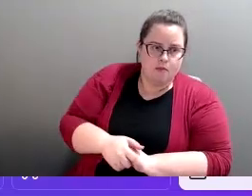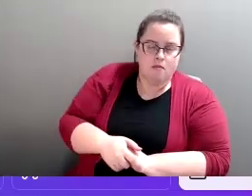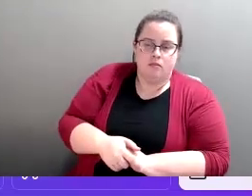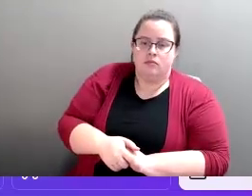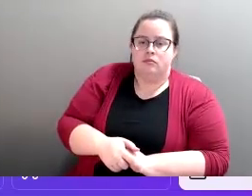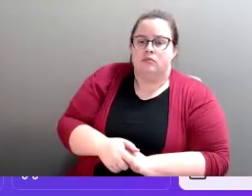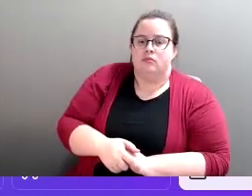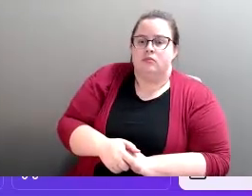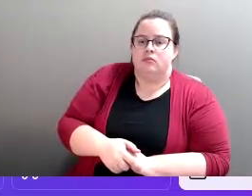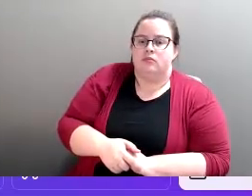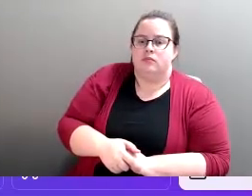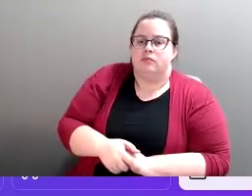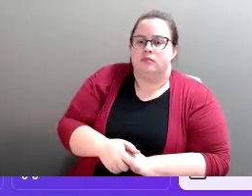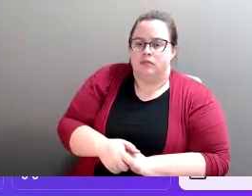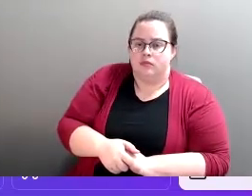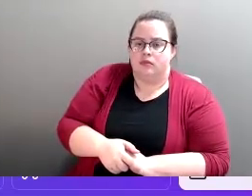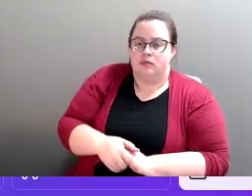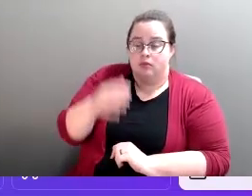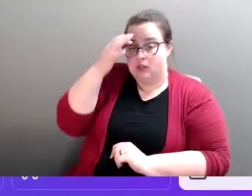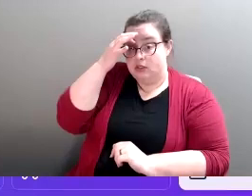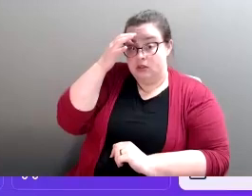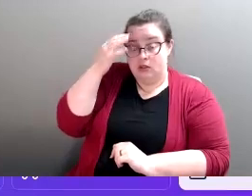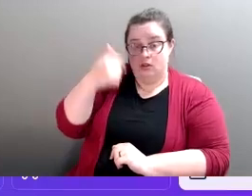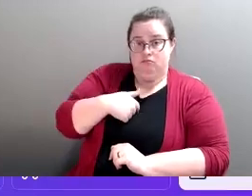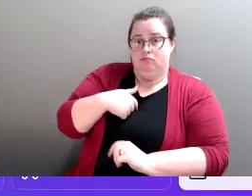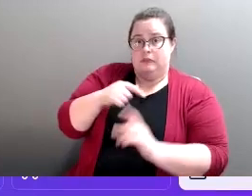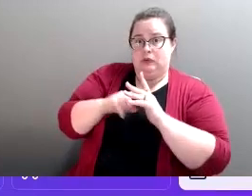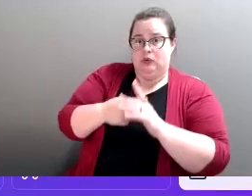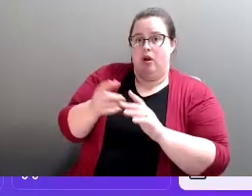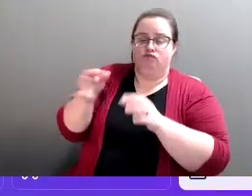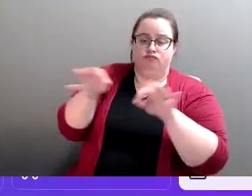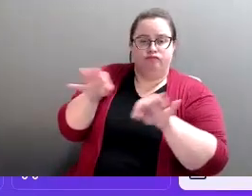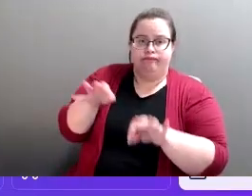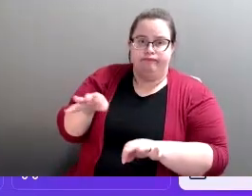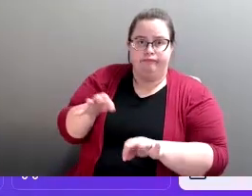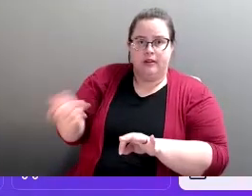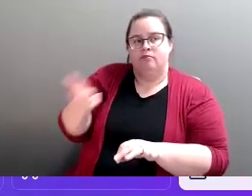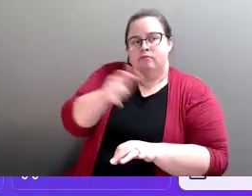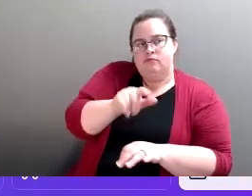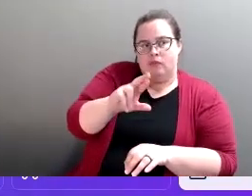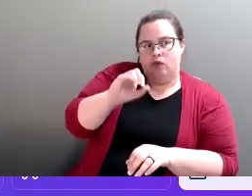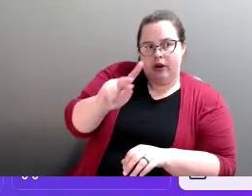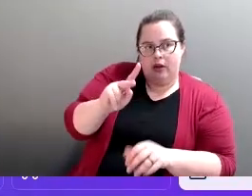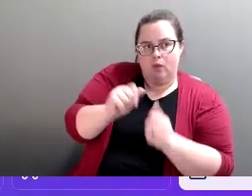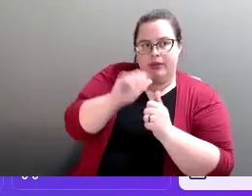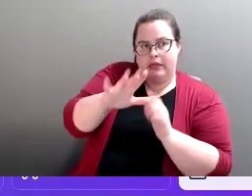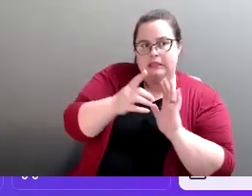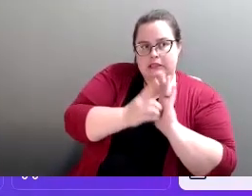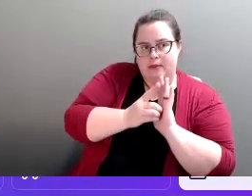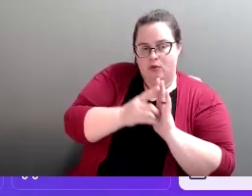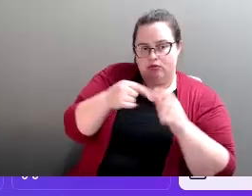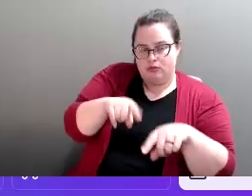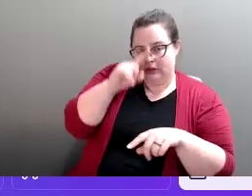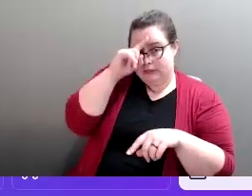I'll be talking a little more at the beginning, and then Rick will interject, and then we'll finish up with Rick's demo of what he did over the